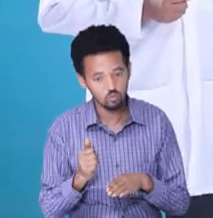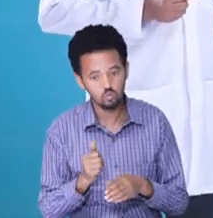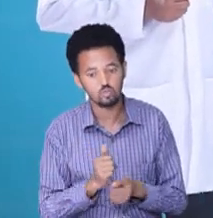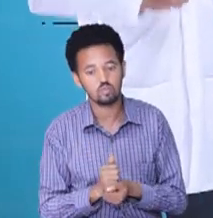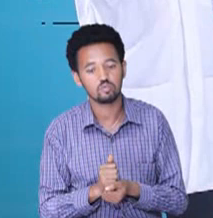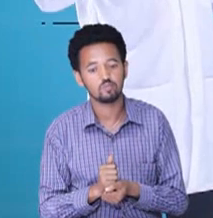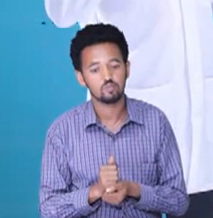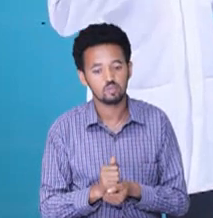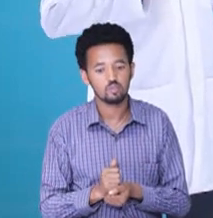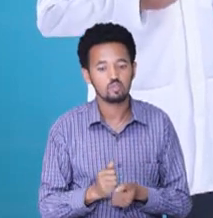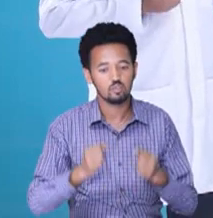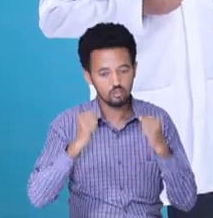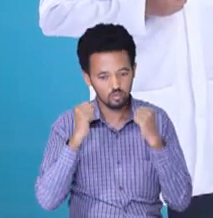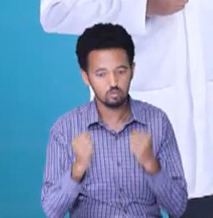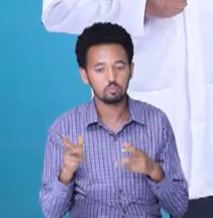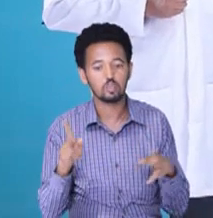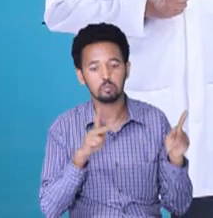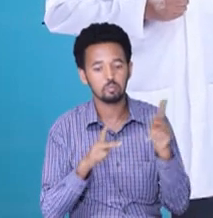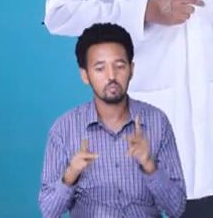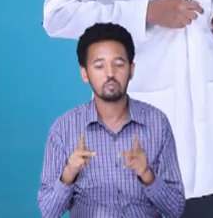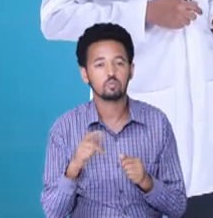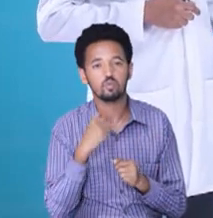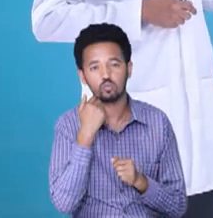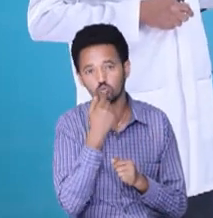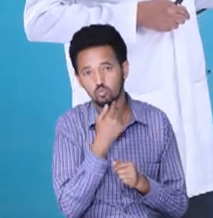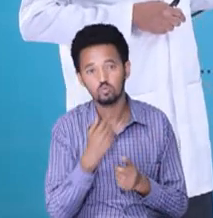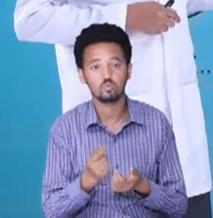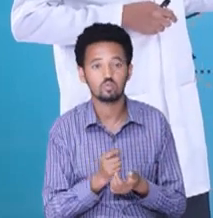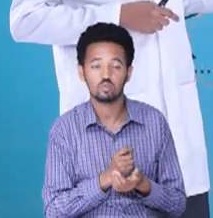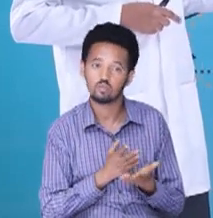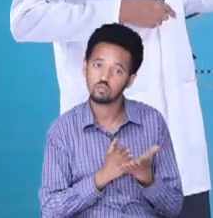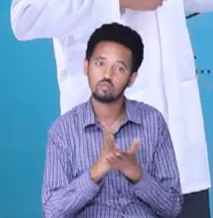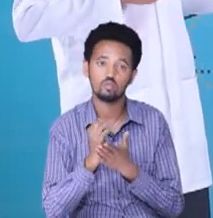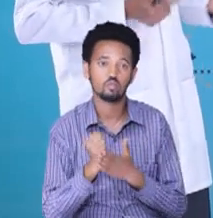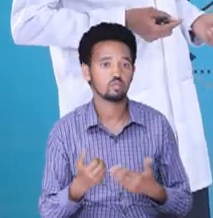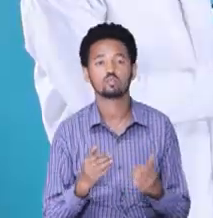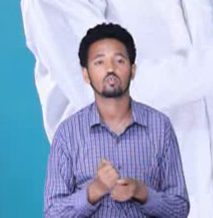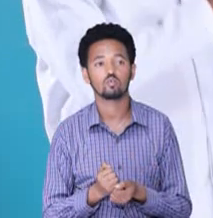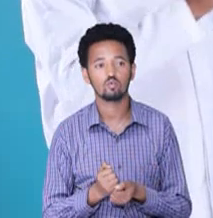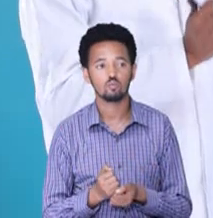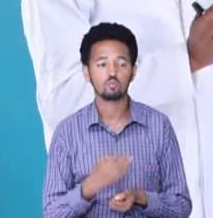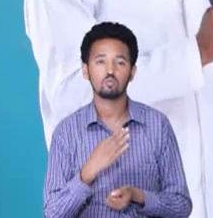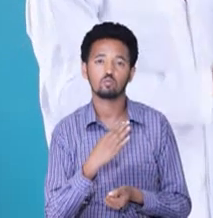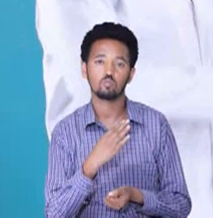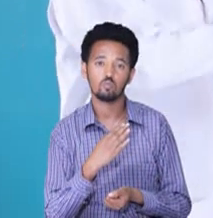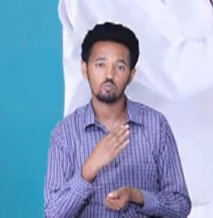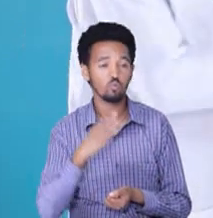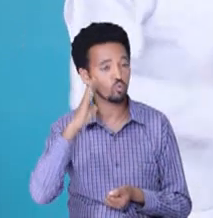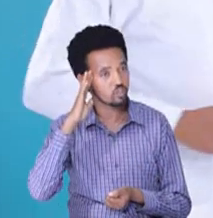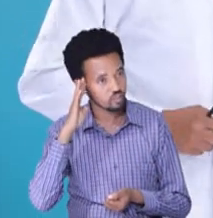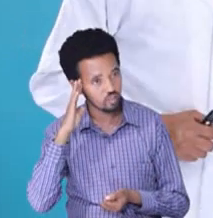Convention. The main purpose of Convention, whose task was to write a new constitution for France. Austro-Prussian